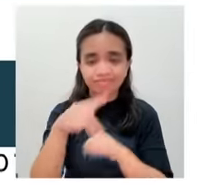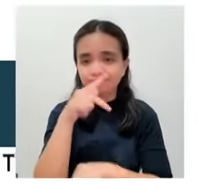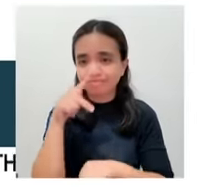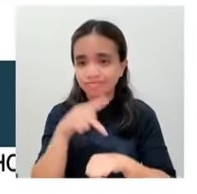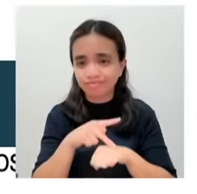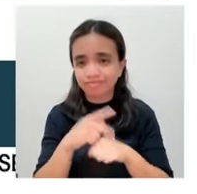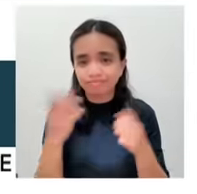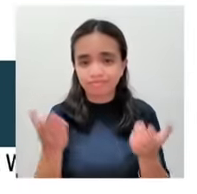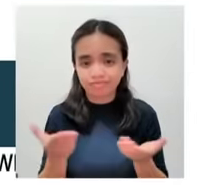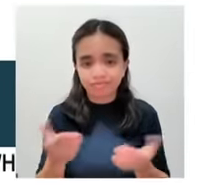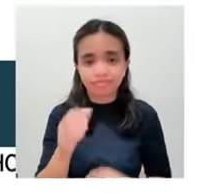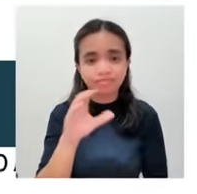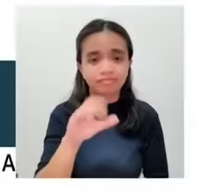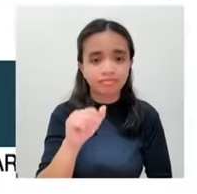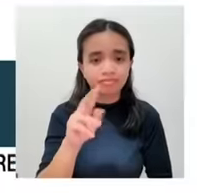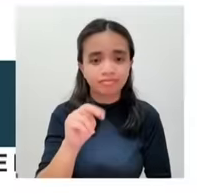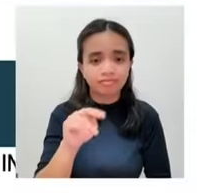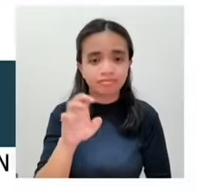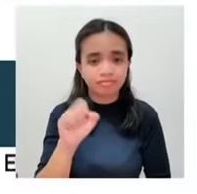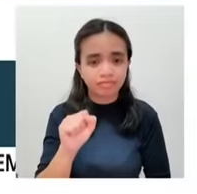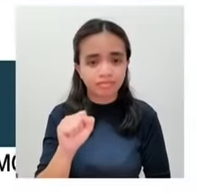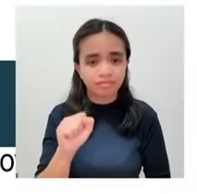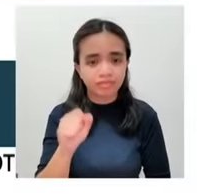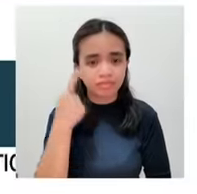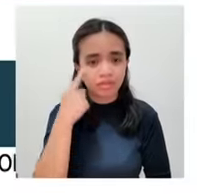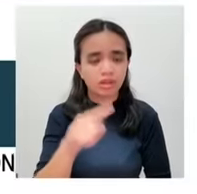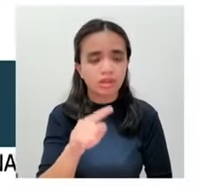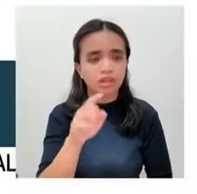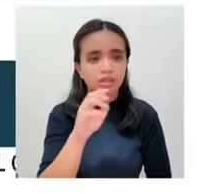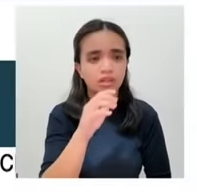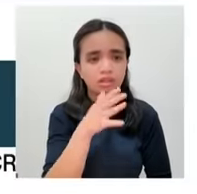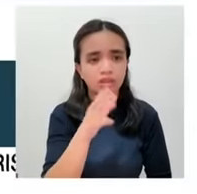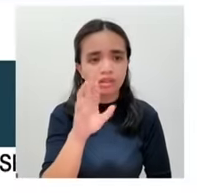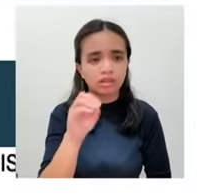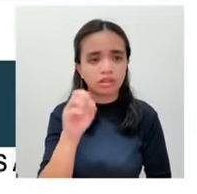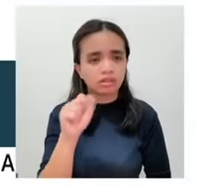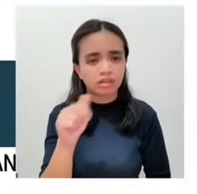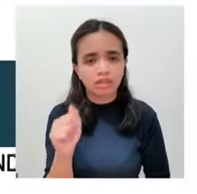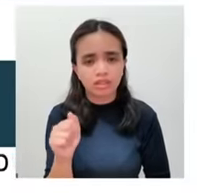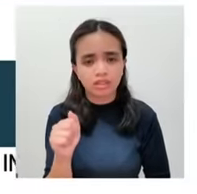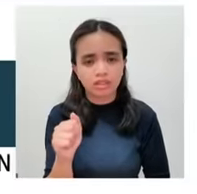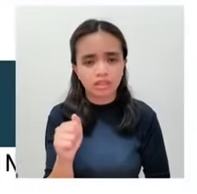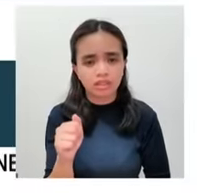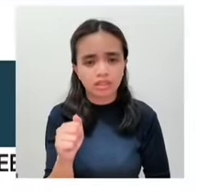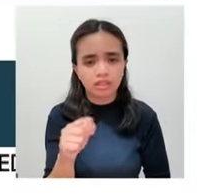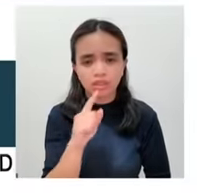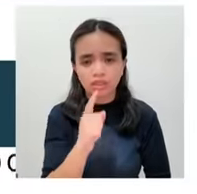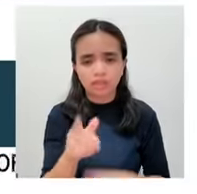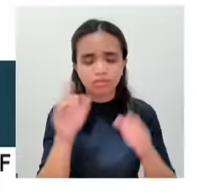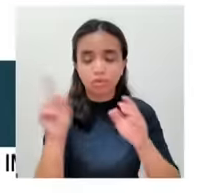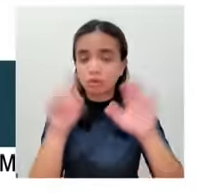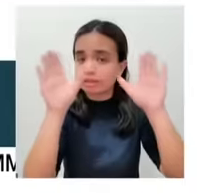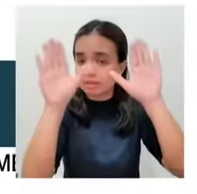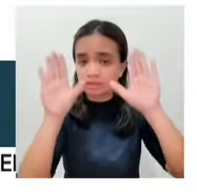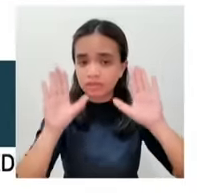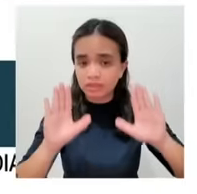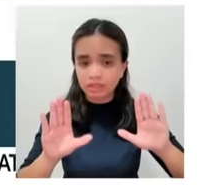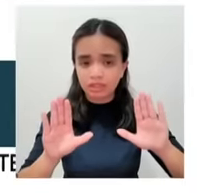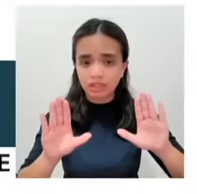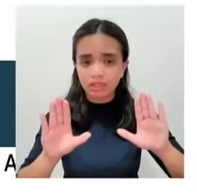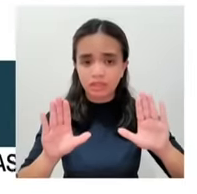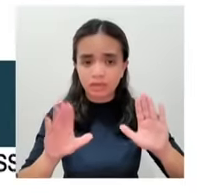in Cannes for her Nana Rosa. Mm. Mga nakaka-amaze doon, Carmina, yung